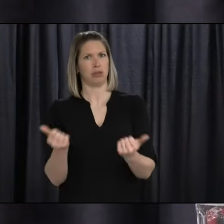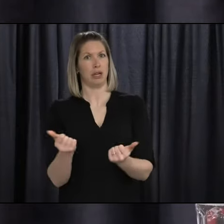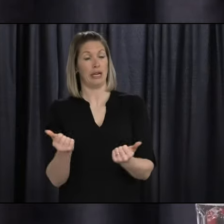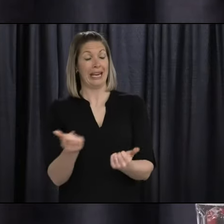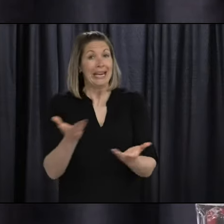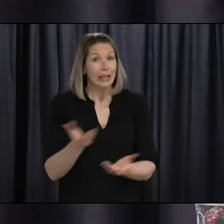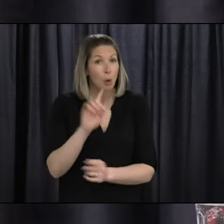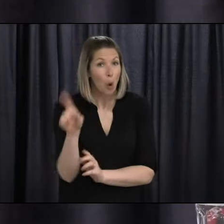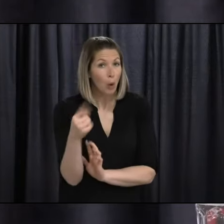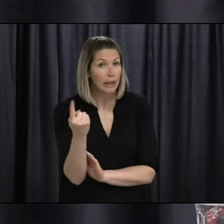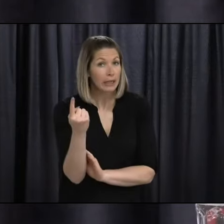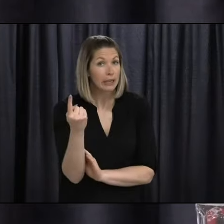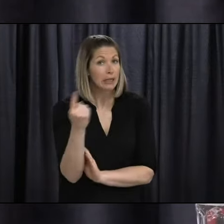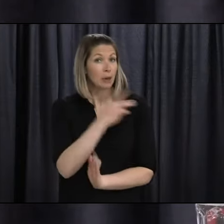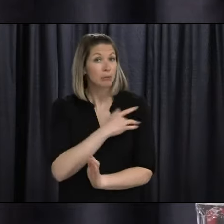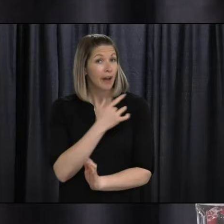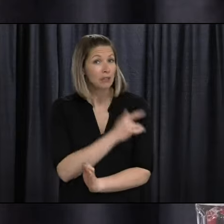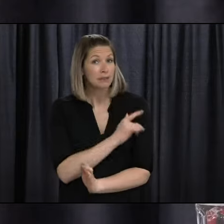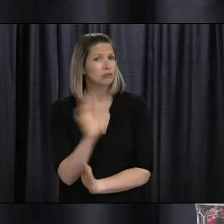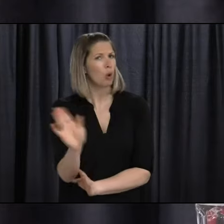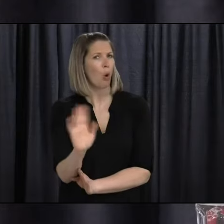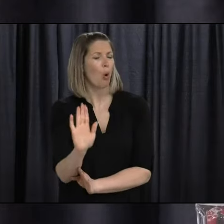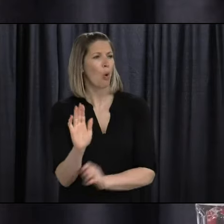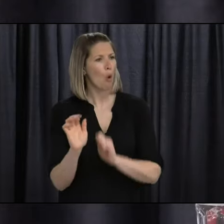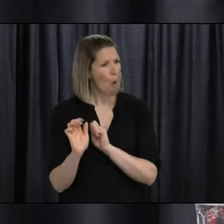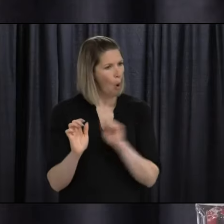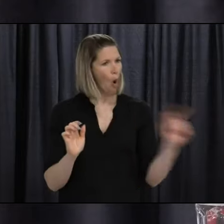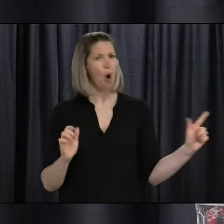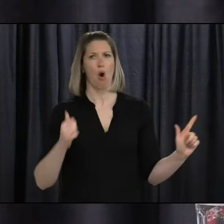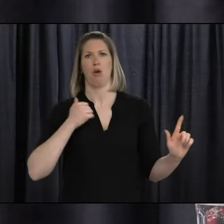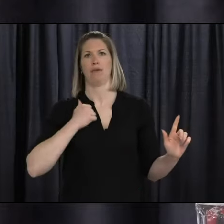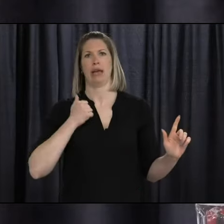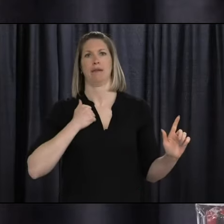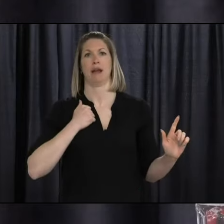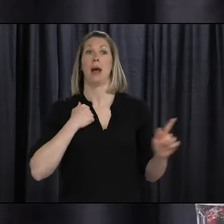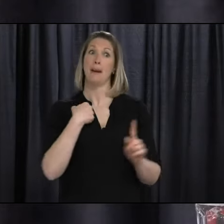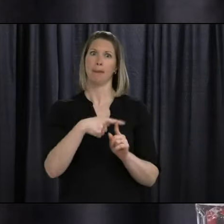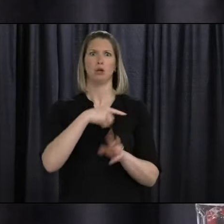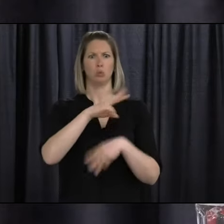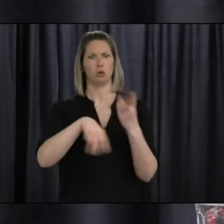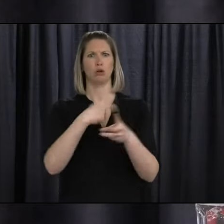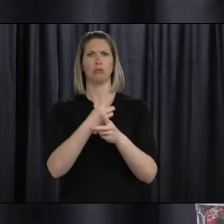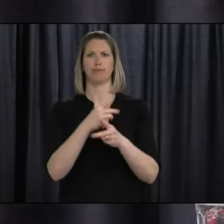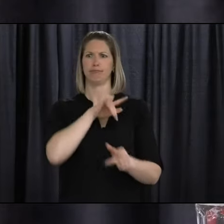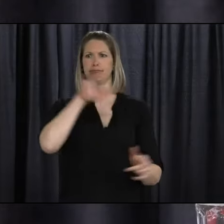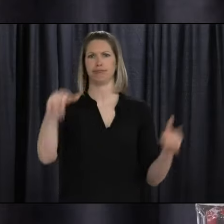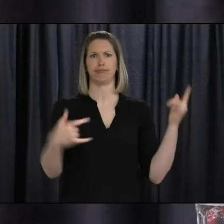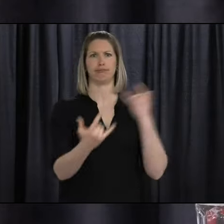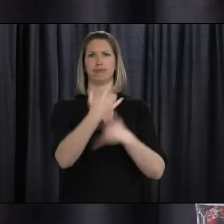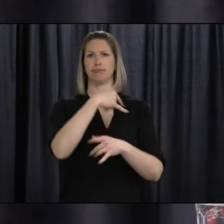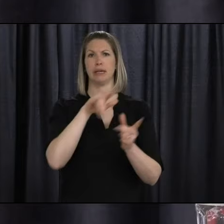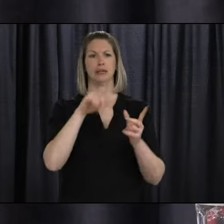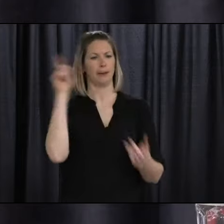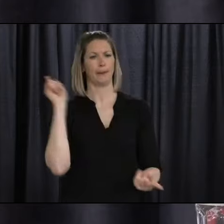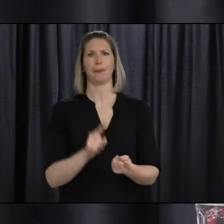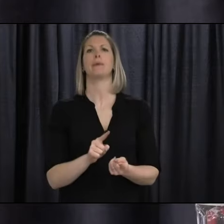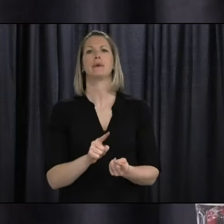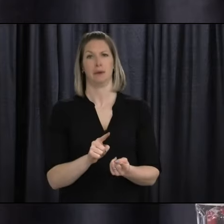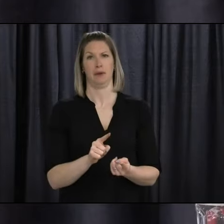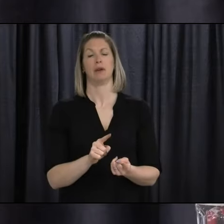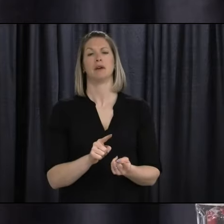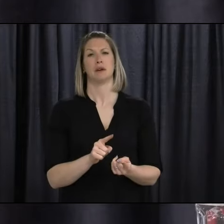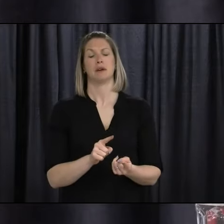of people, quite wisely, simply wanting to stay home in their bubble. From a sort of go-forward basis, I